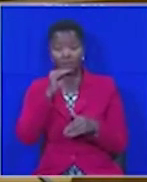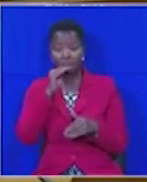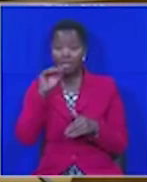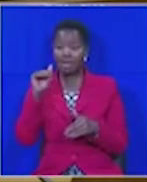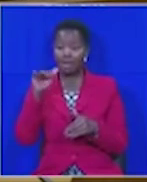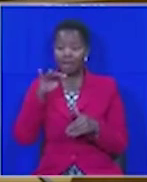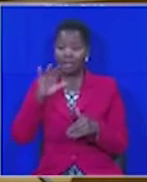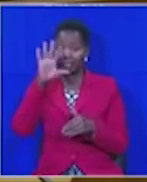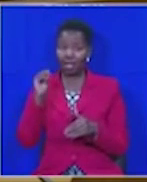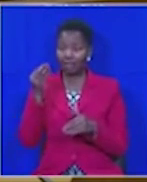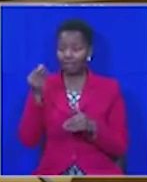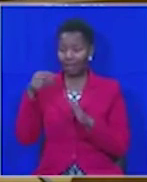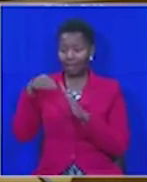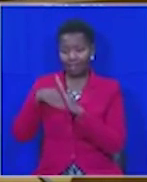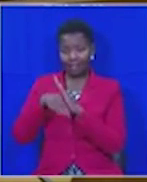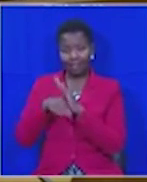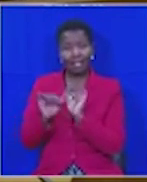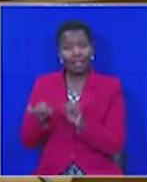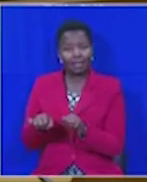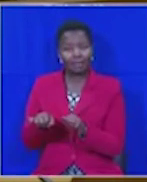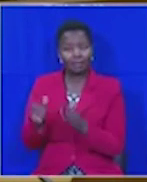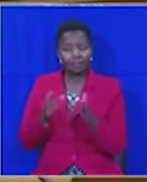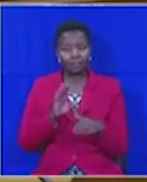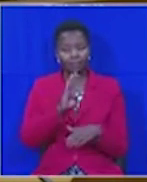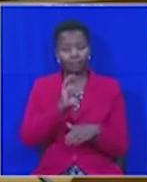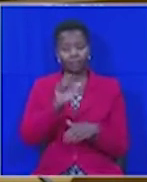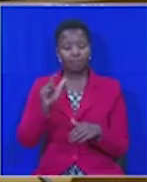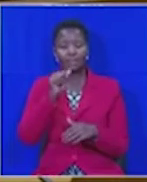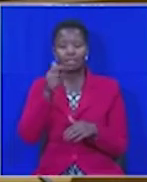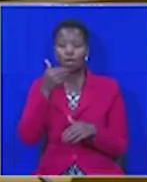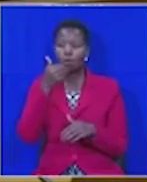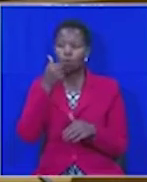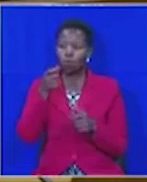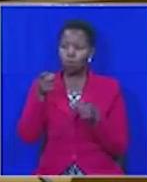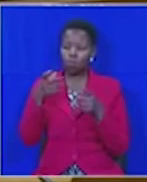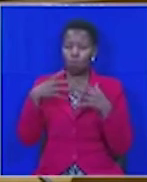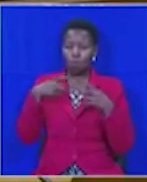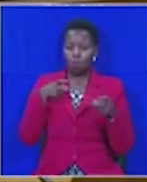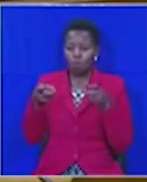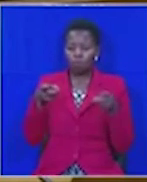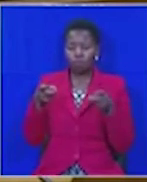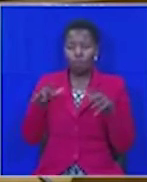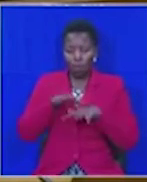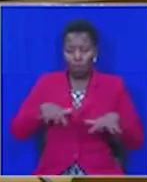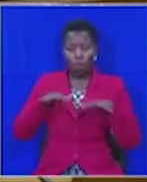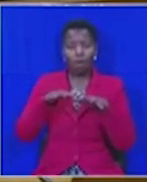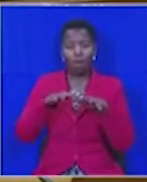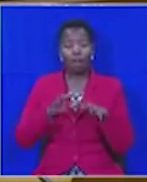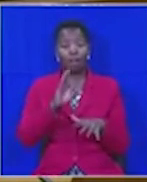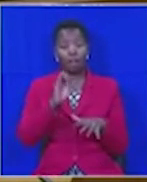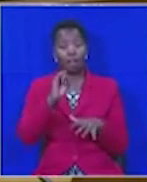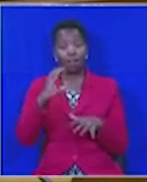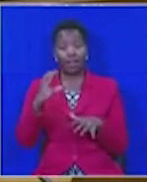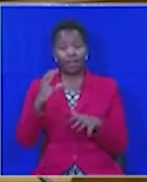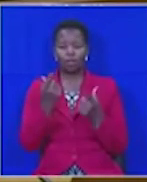position. The bill enhances supervisory powers. However, it is important to note that FIC will be done